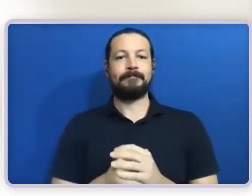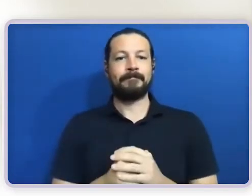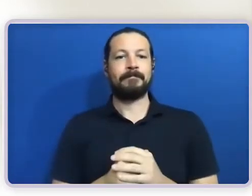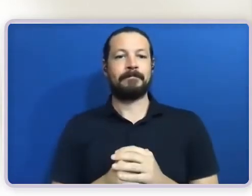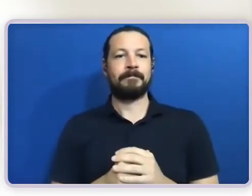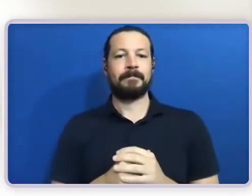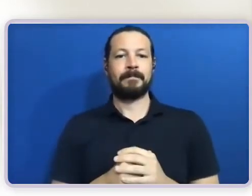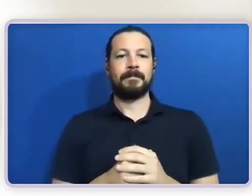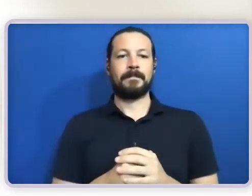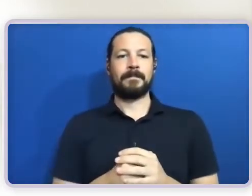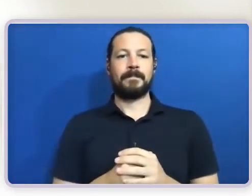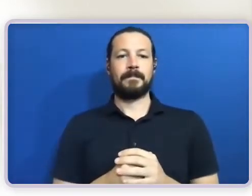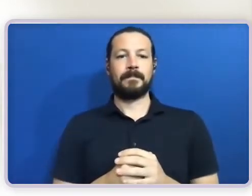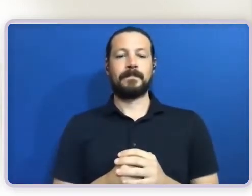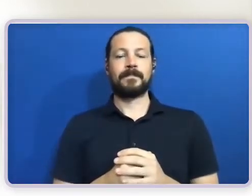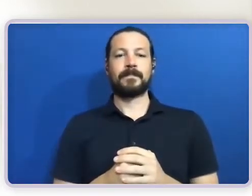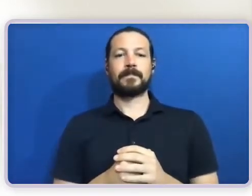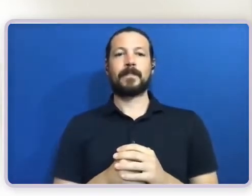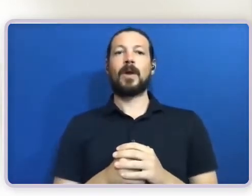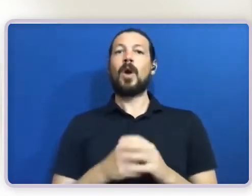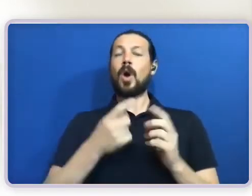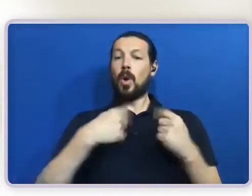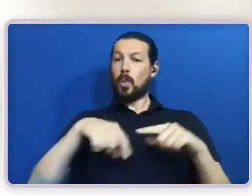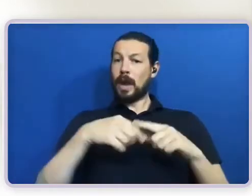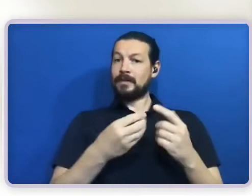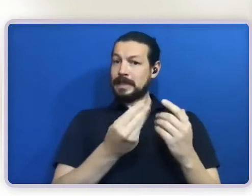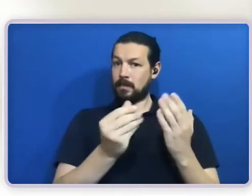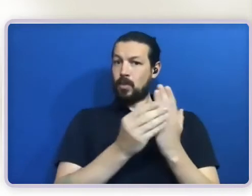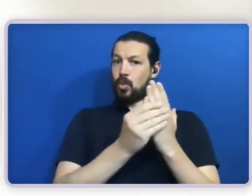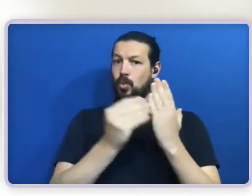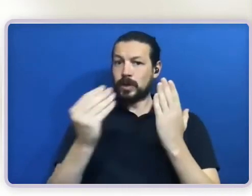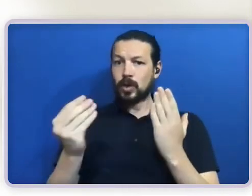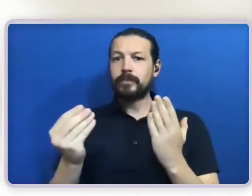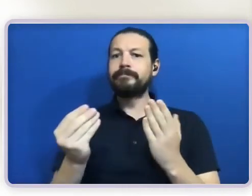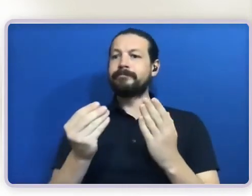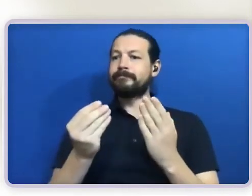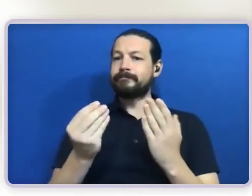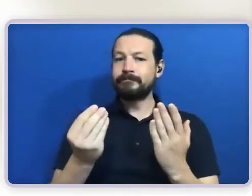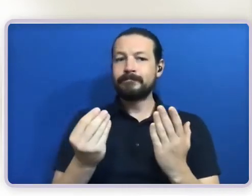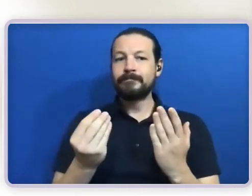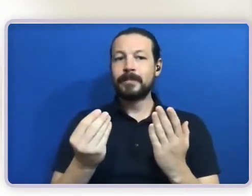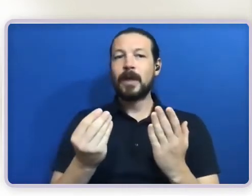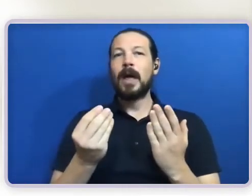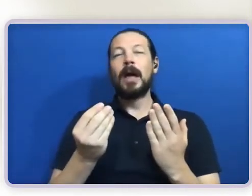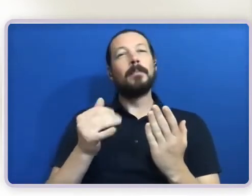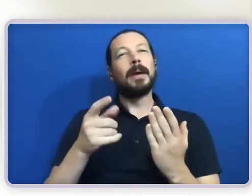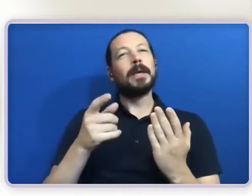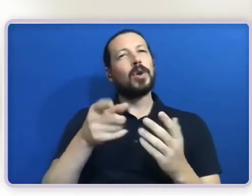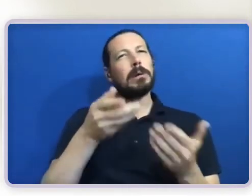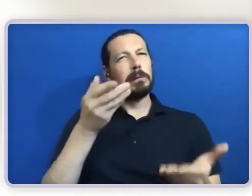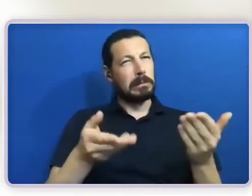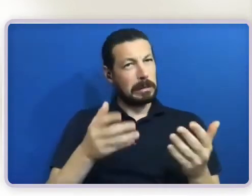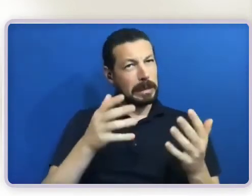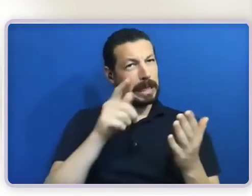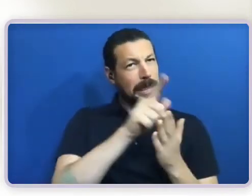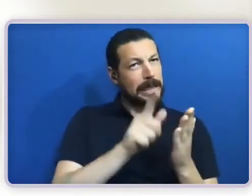And we have some resources that we'll discuss later in the presentation that might help you work out when legal support